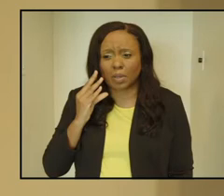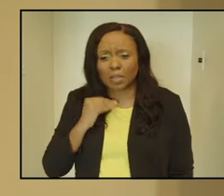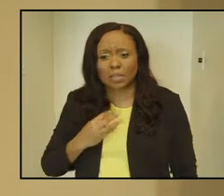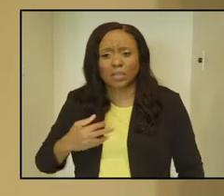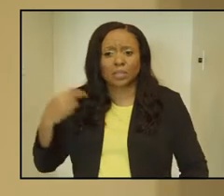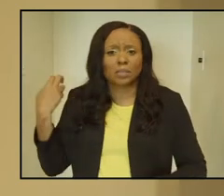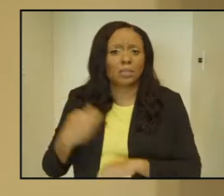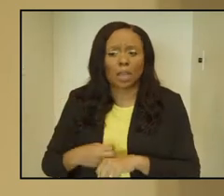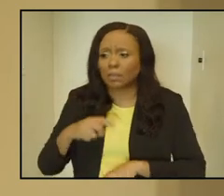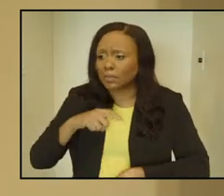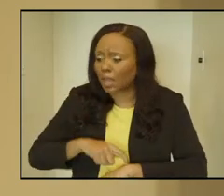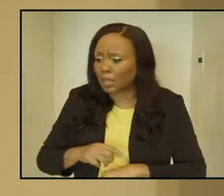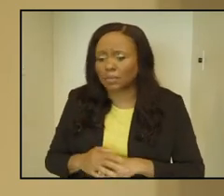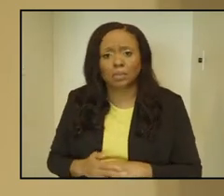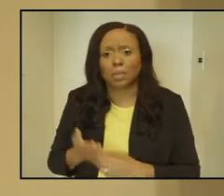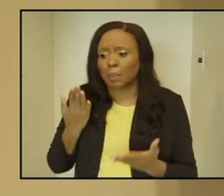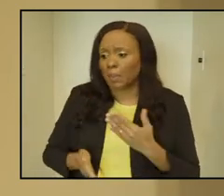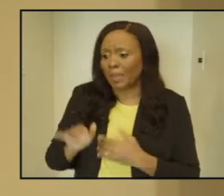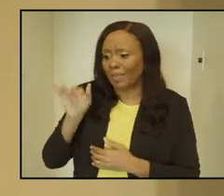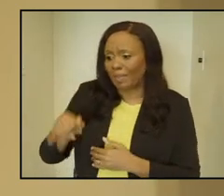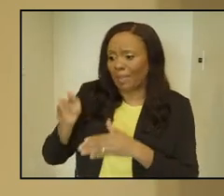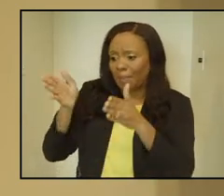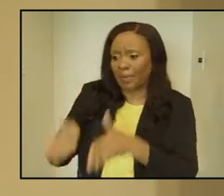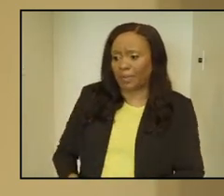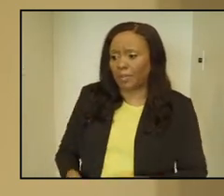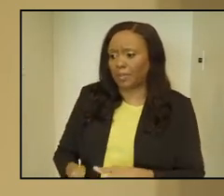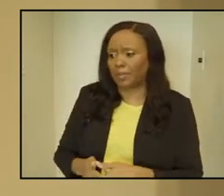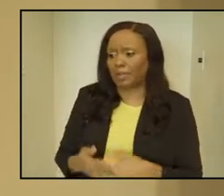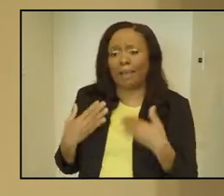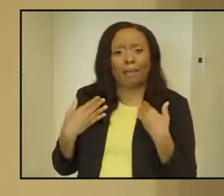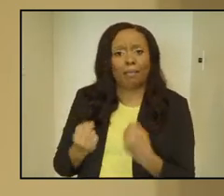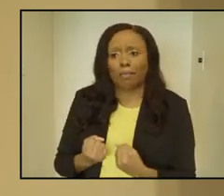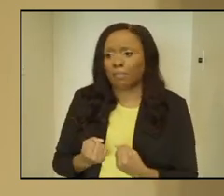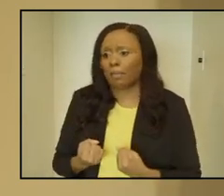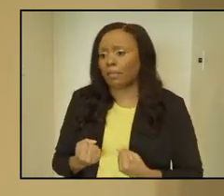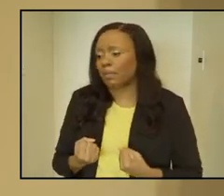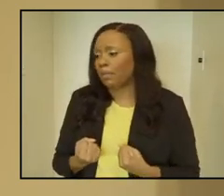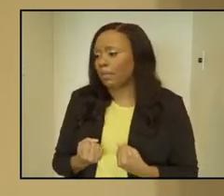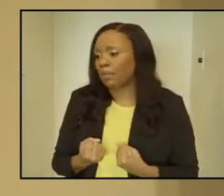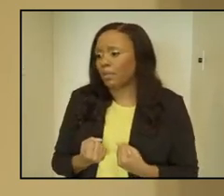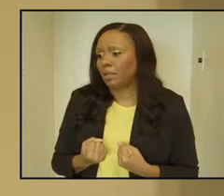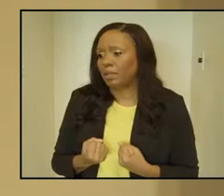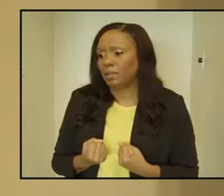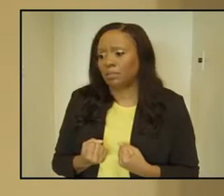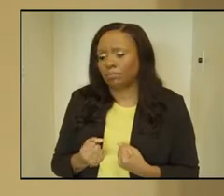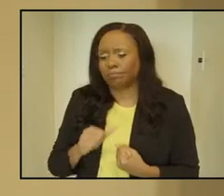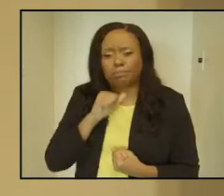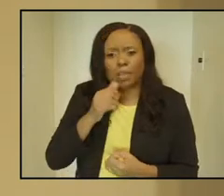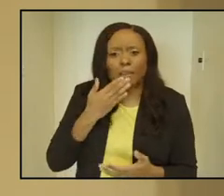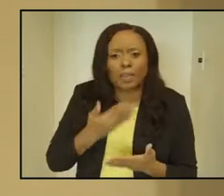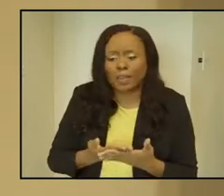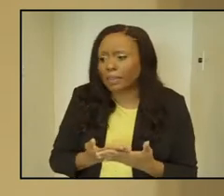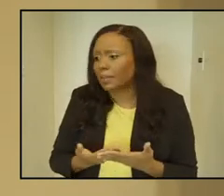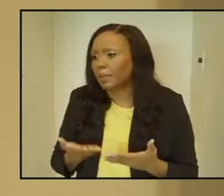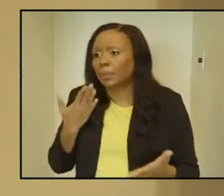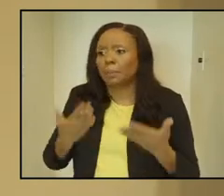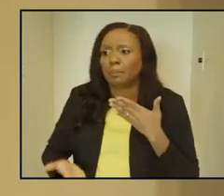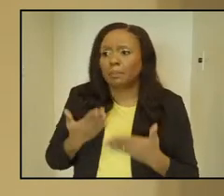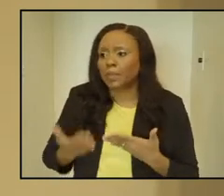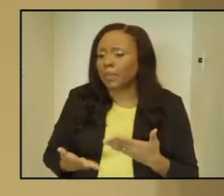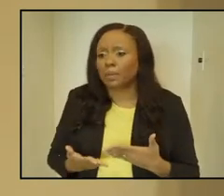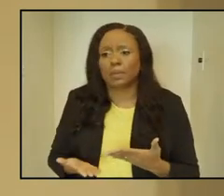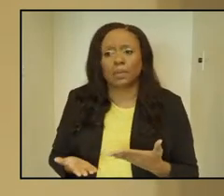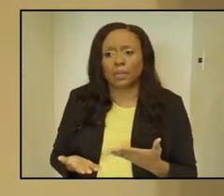their health allowed them easily to be before us. We don't know if it is the last money they spent on